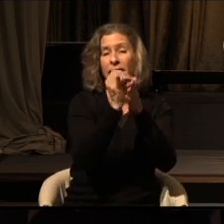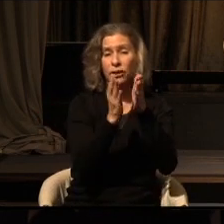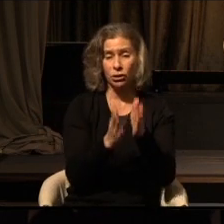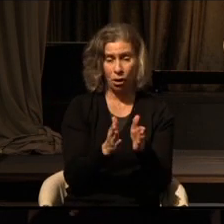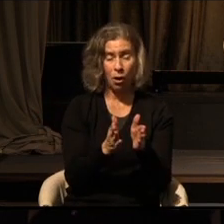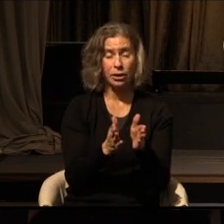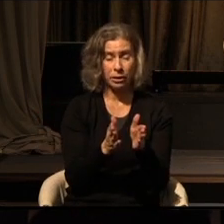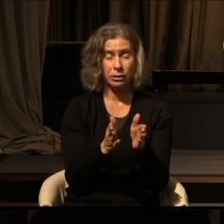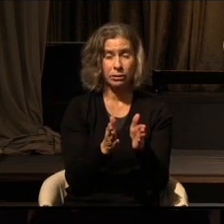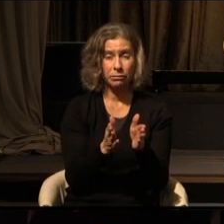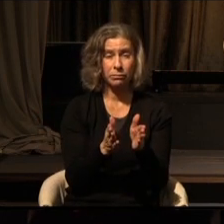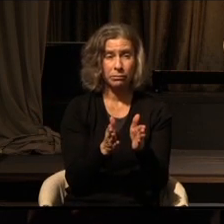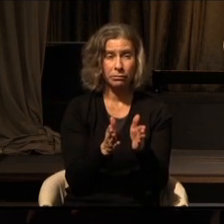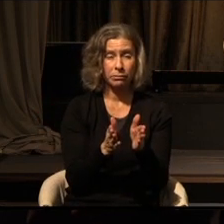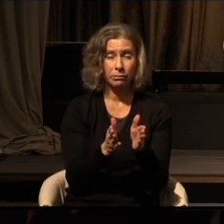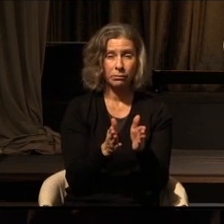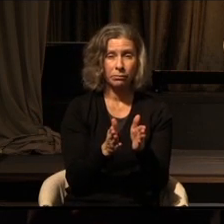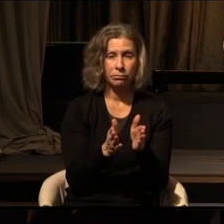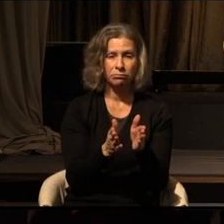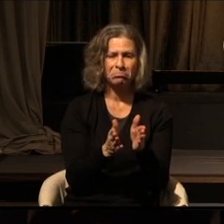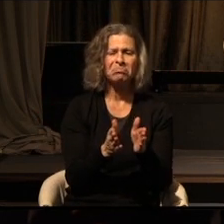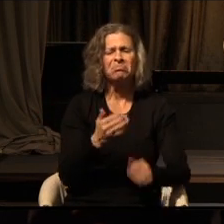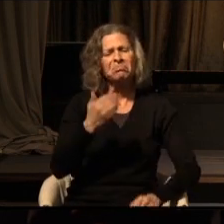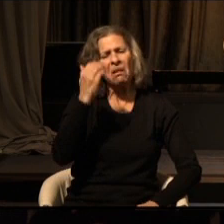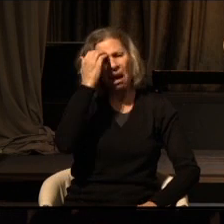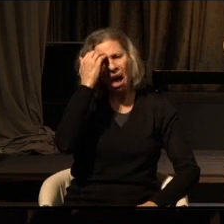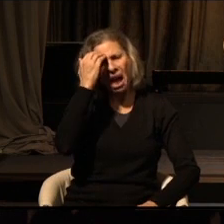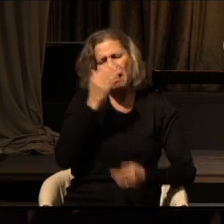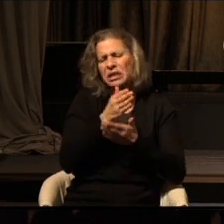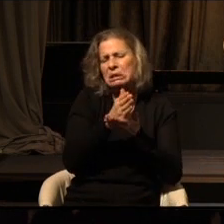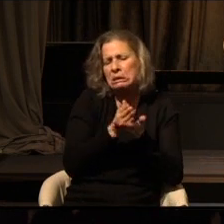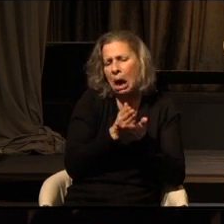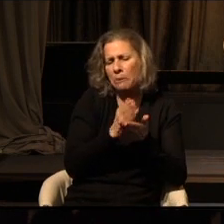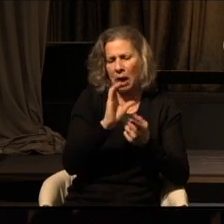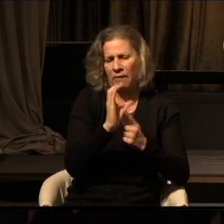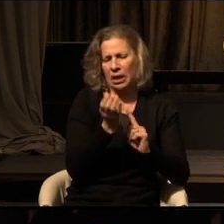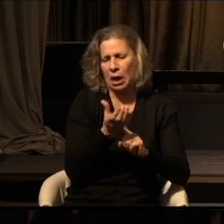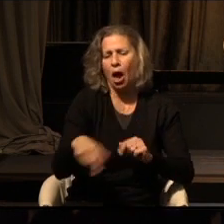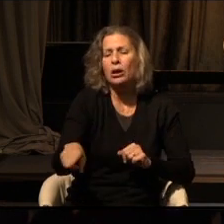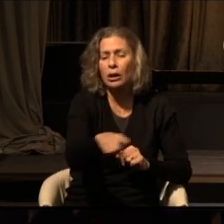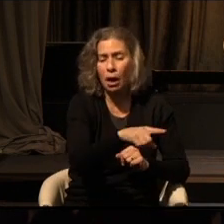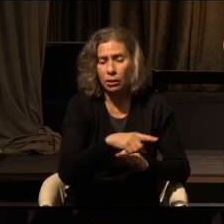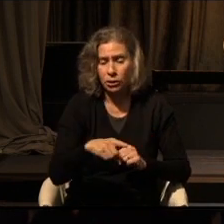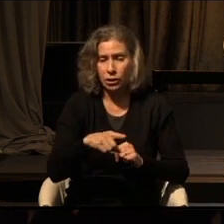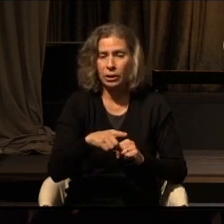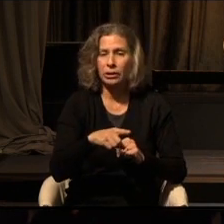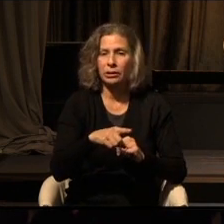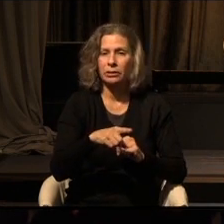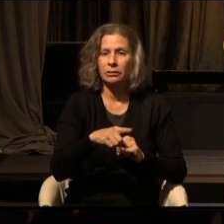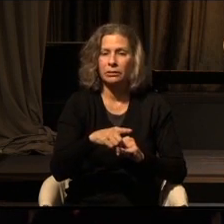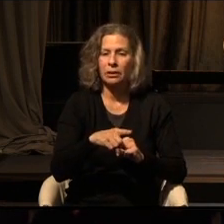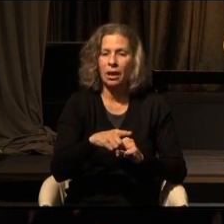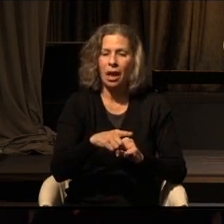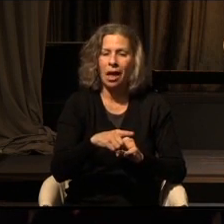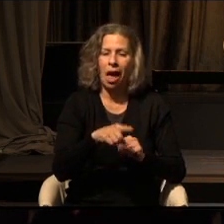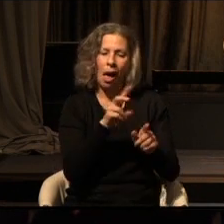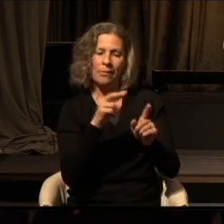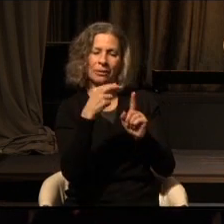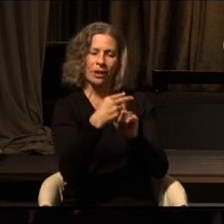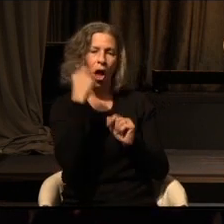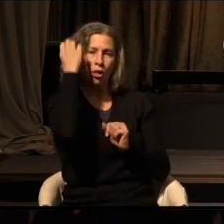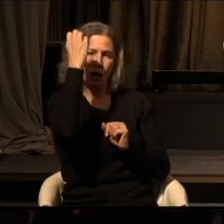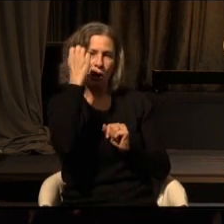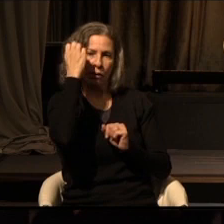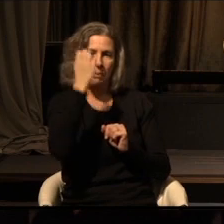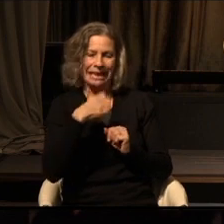some knowledge and of his culture, but his day-to-day life is in the context of the colonists, Europeans that came